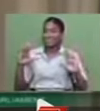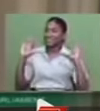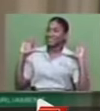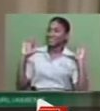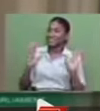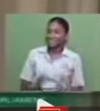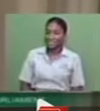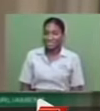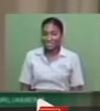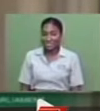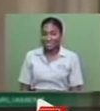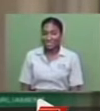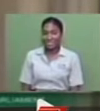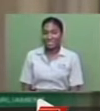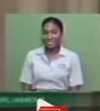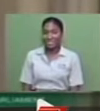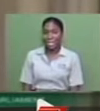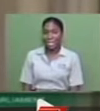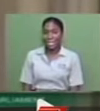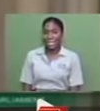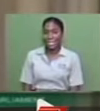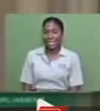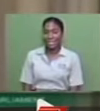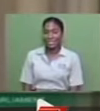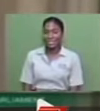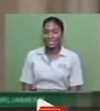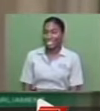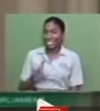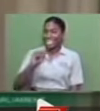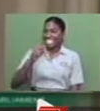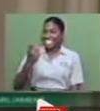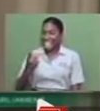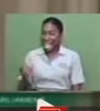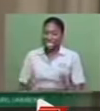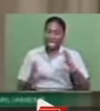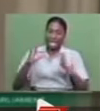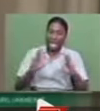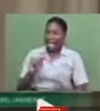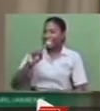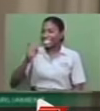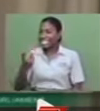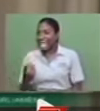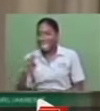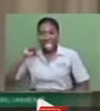himself? Taxing vehicles, taxing tires, taxing apples and grapes,